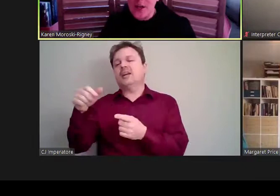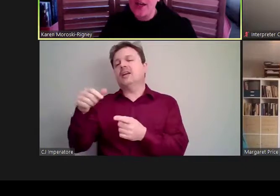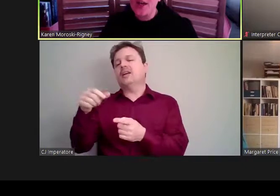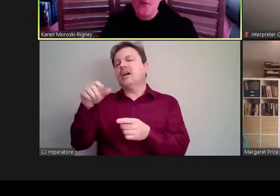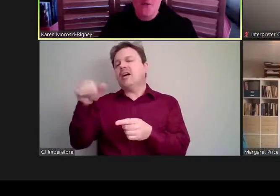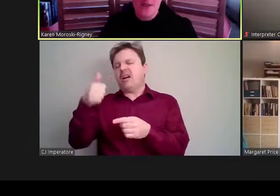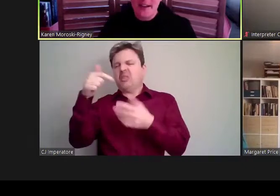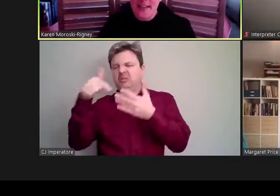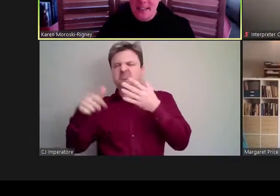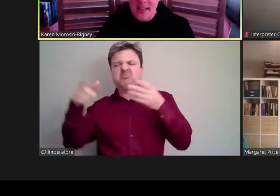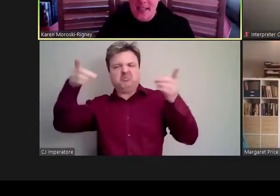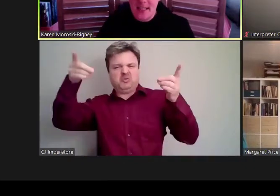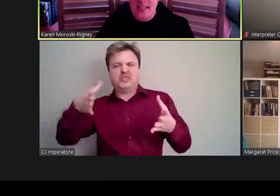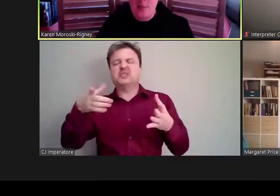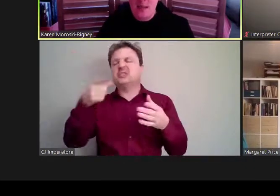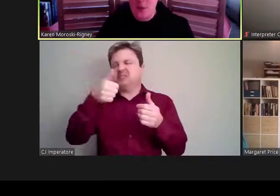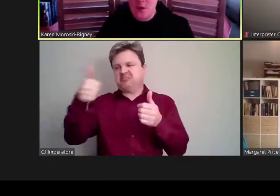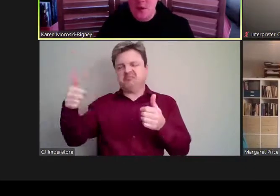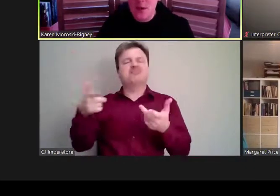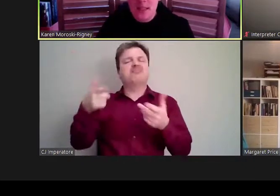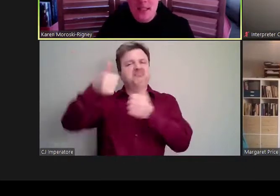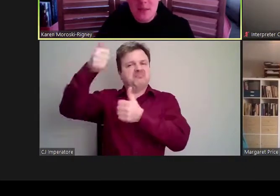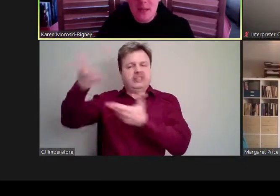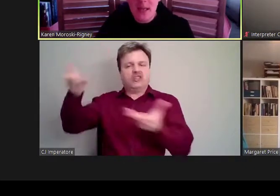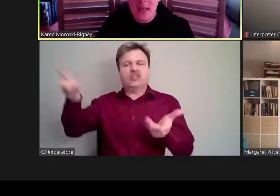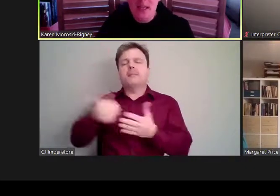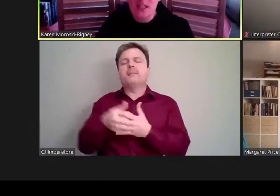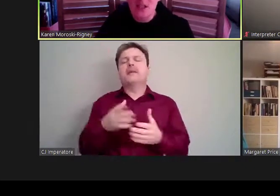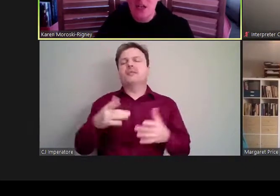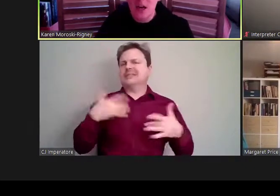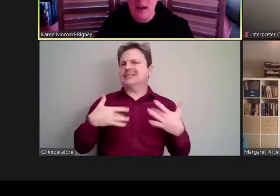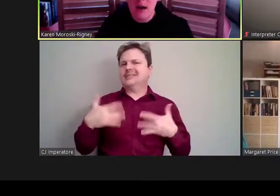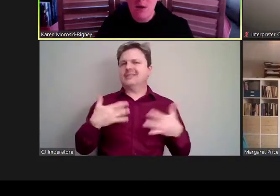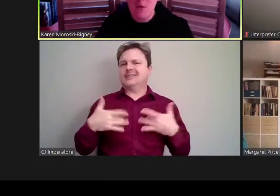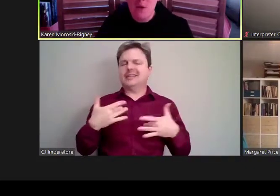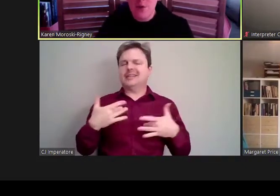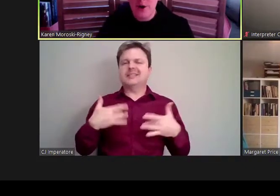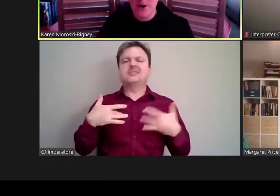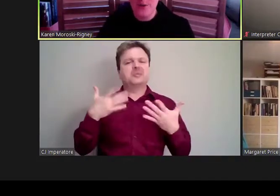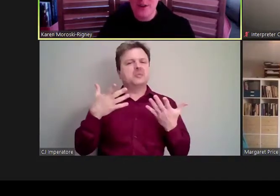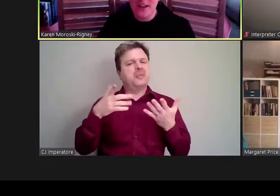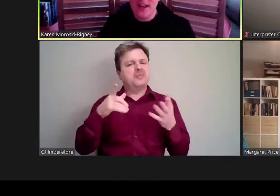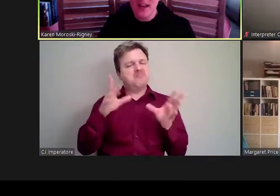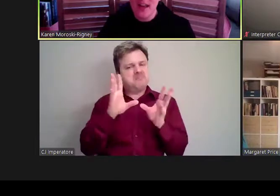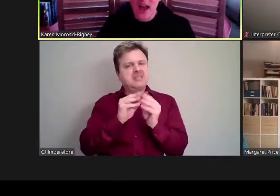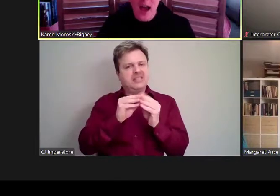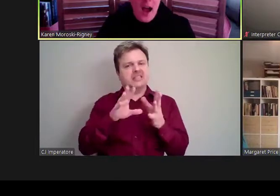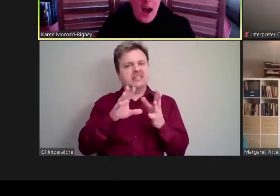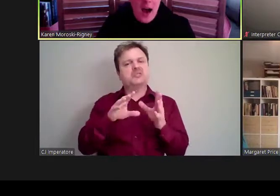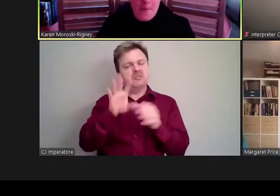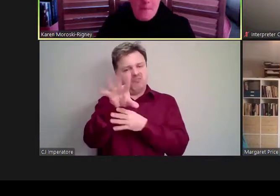Winsettler. We're very excited to be able to record this meeting and to share it out with a broader community.